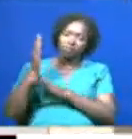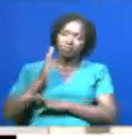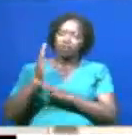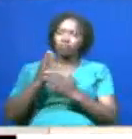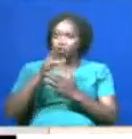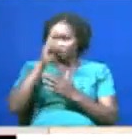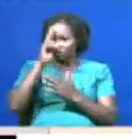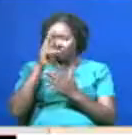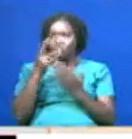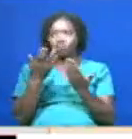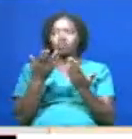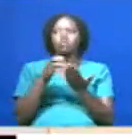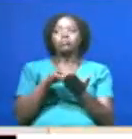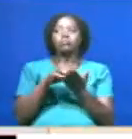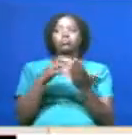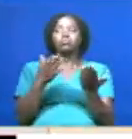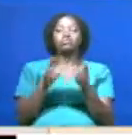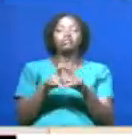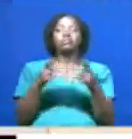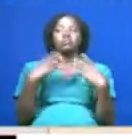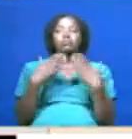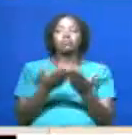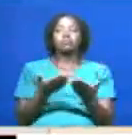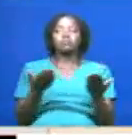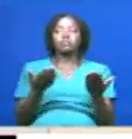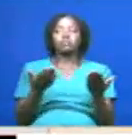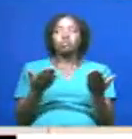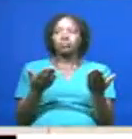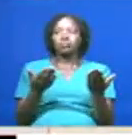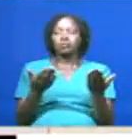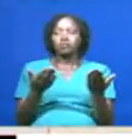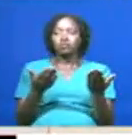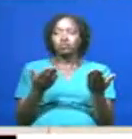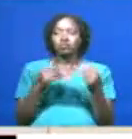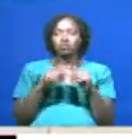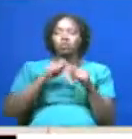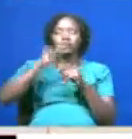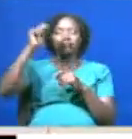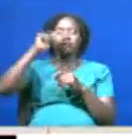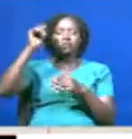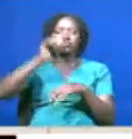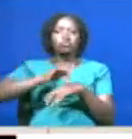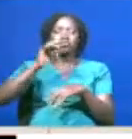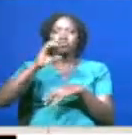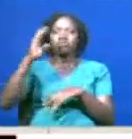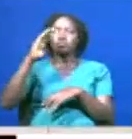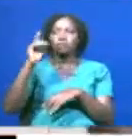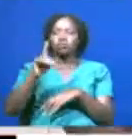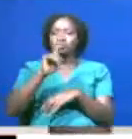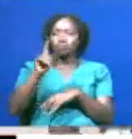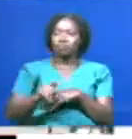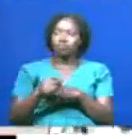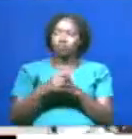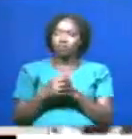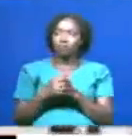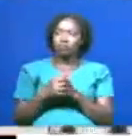been handling the situation as people who have been here and who have been seeing how the ongoing protests have affected the central business district?